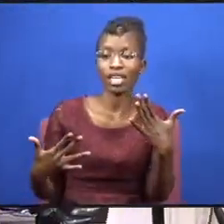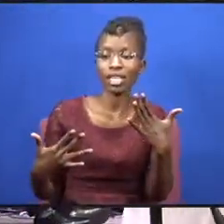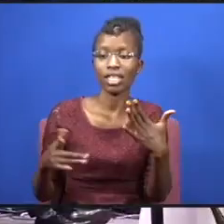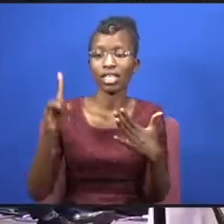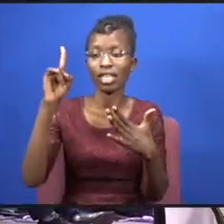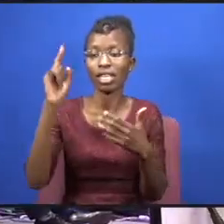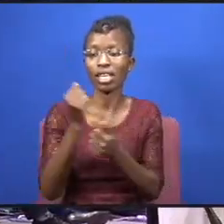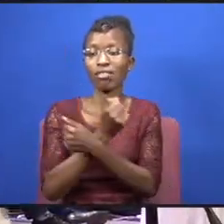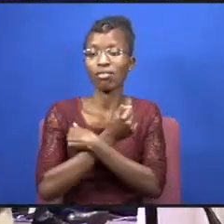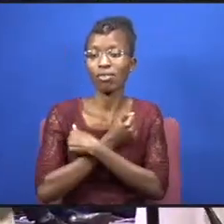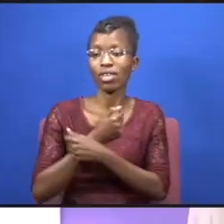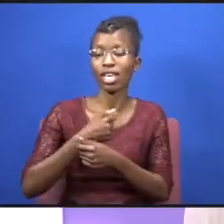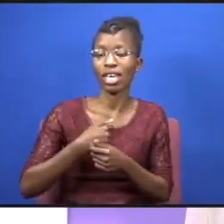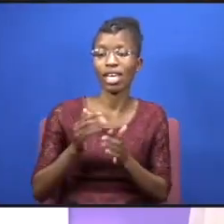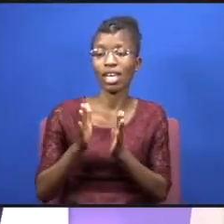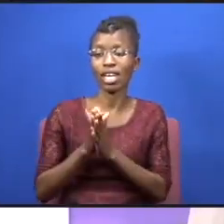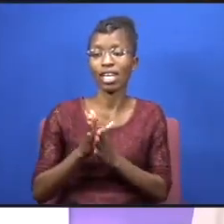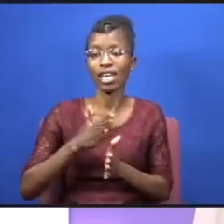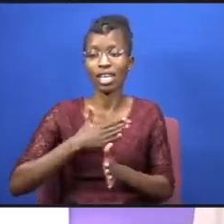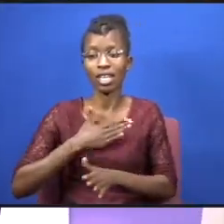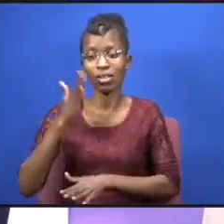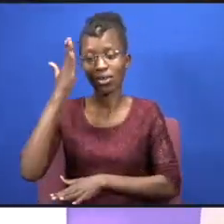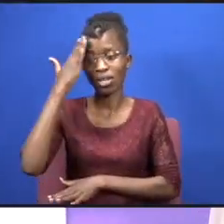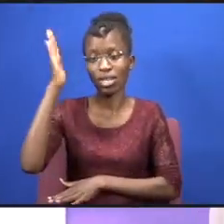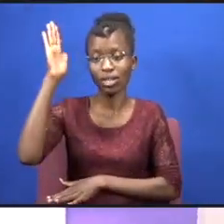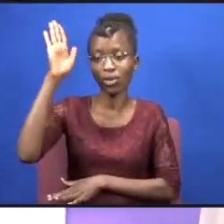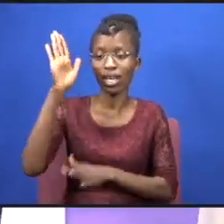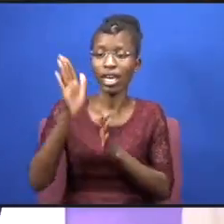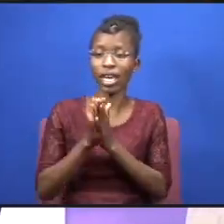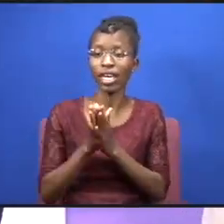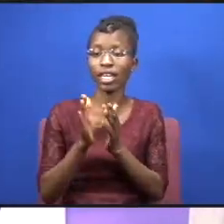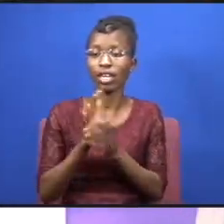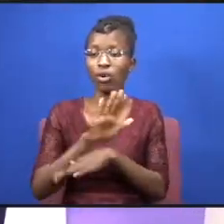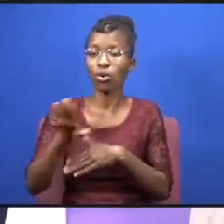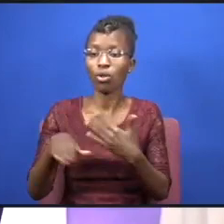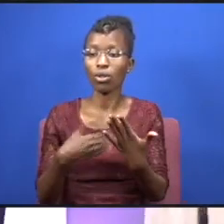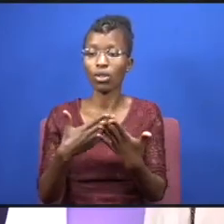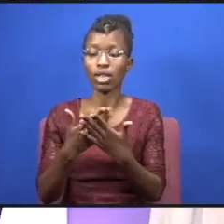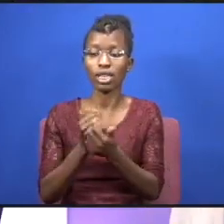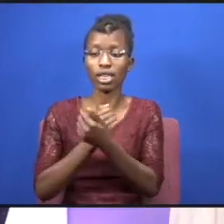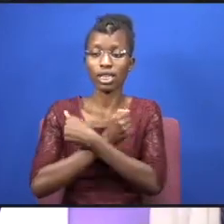I love you.